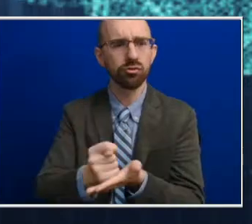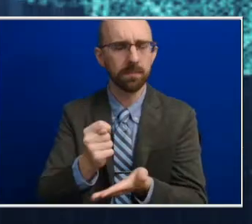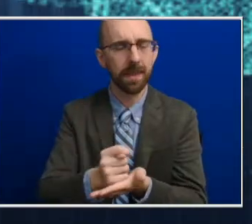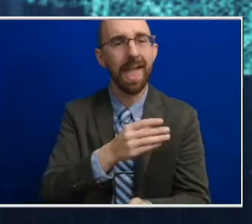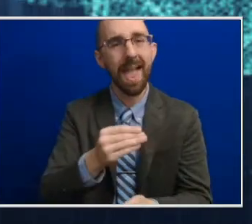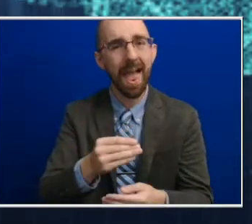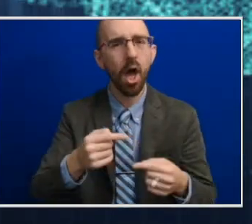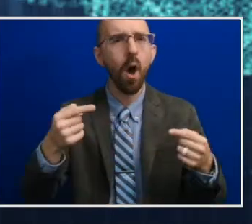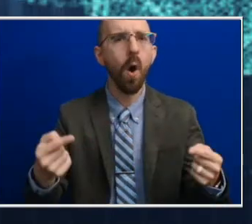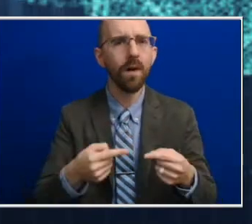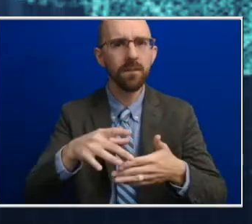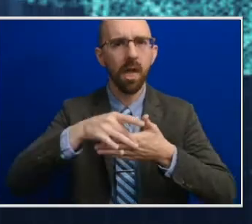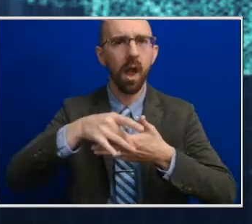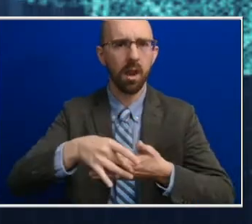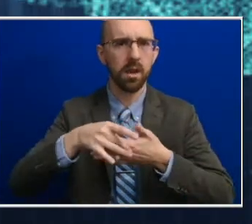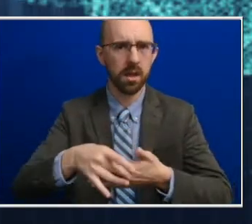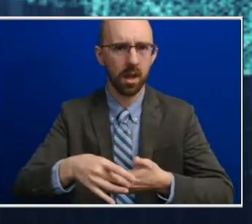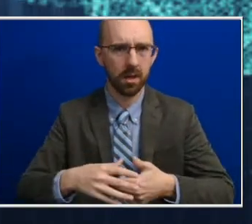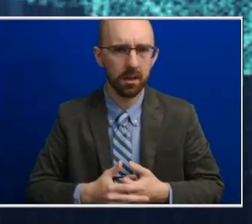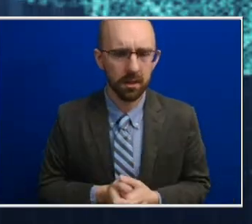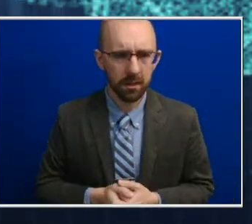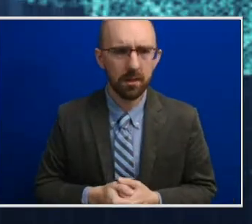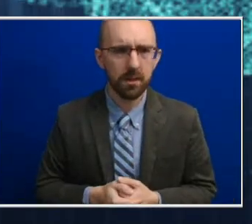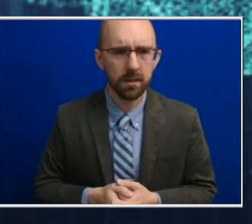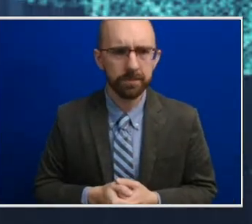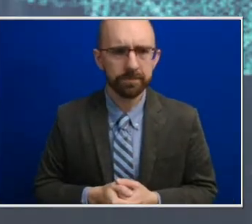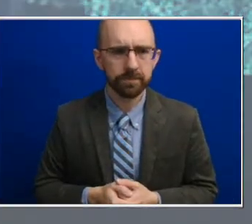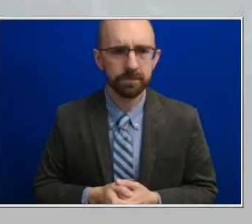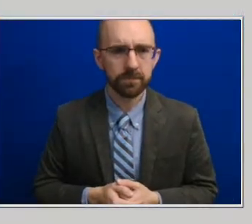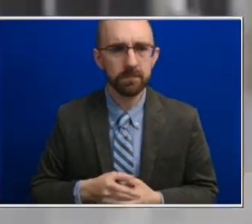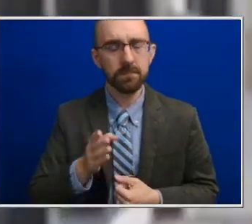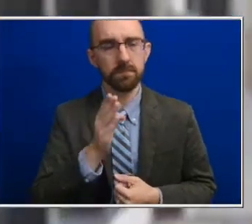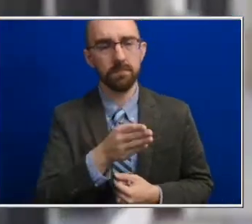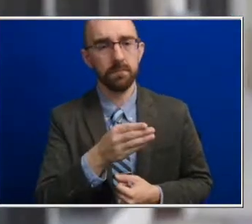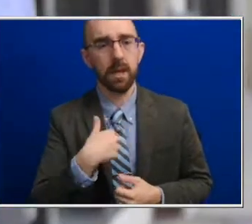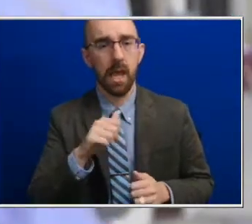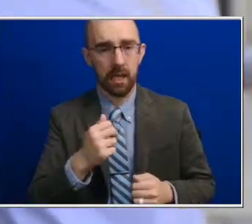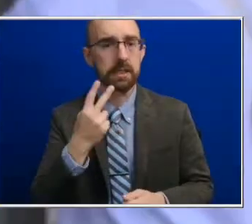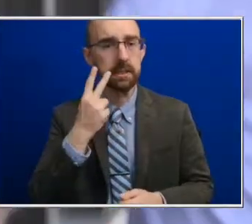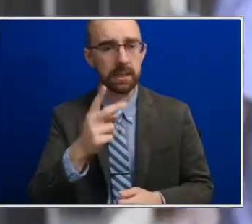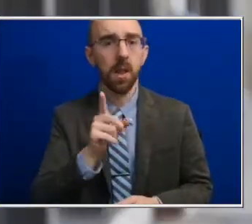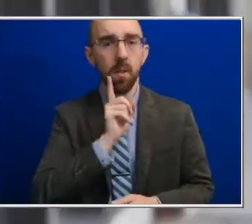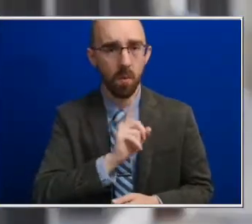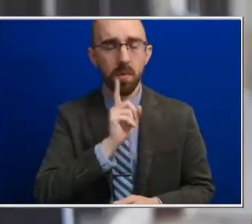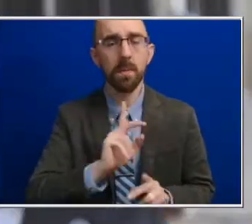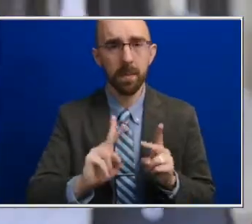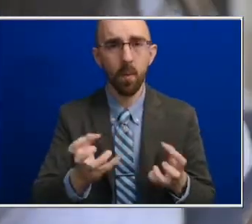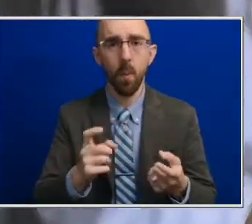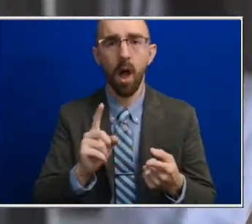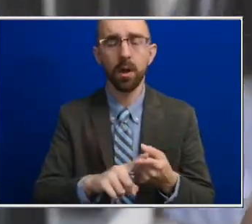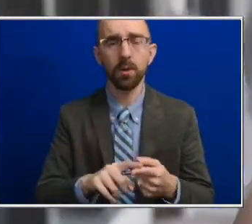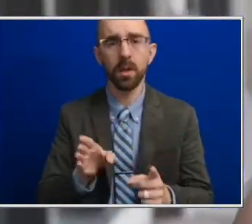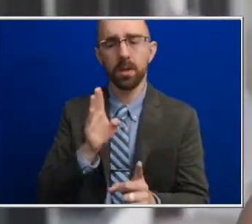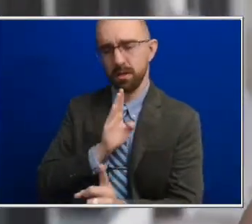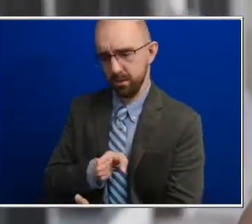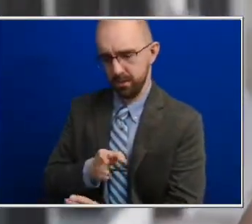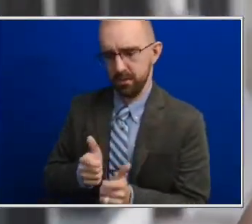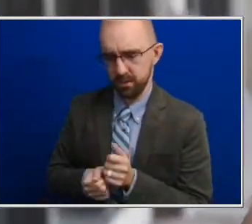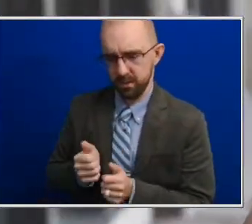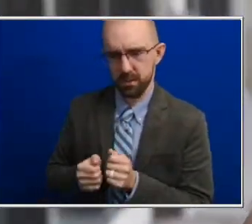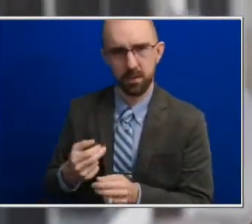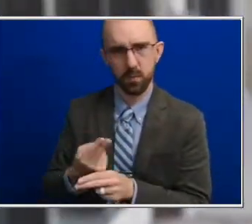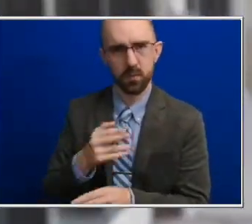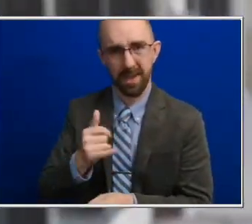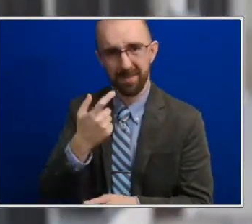harmful content. I could see how lonely people would want to go to that because it's someone to talk